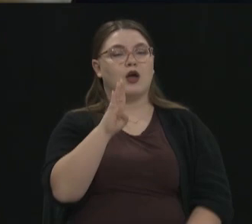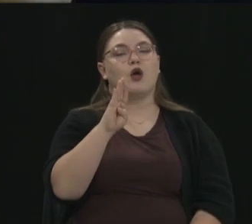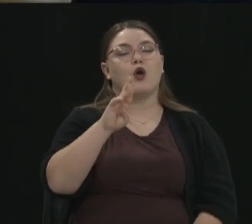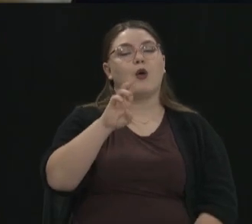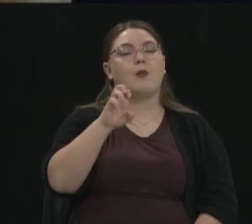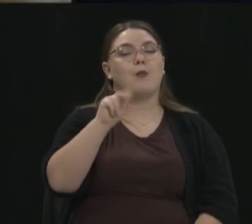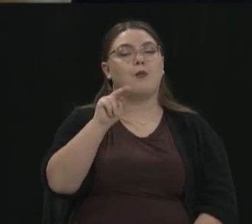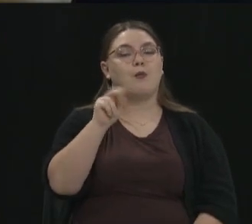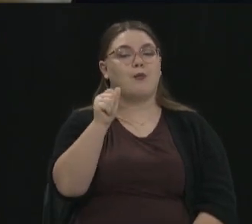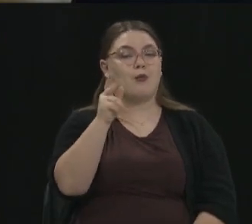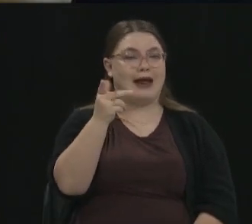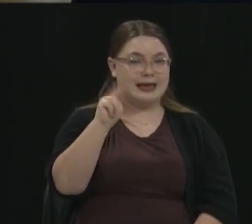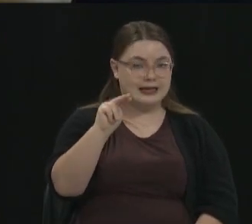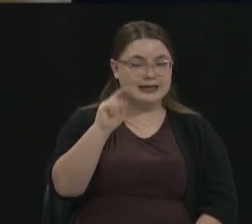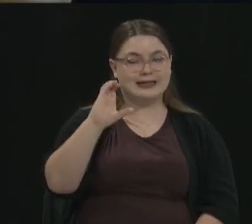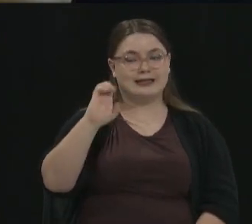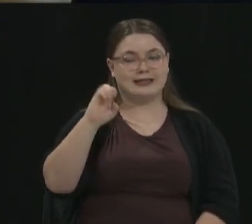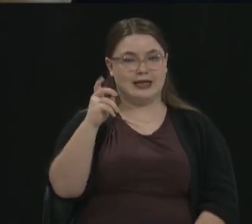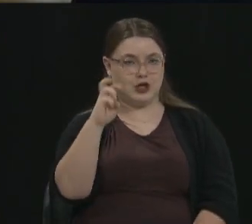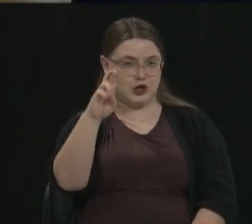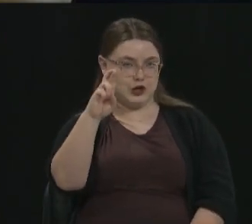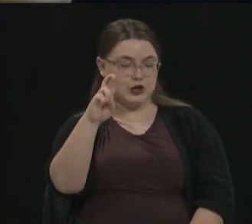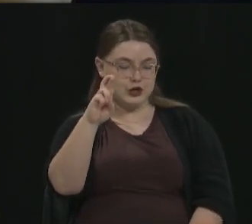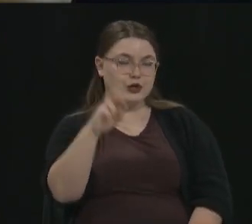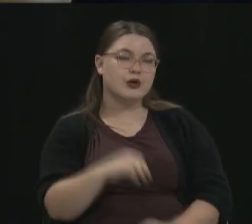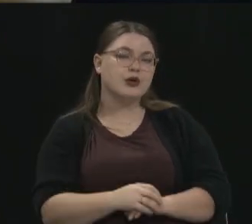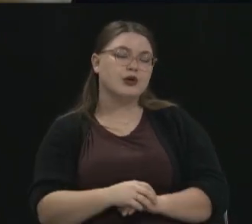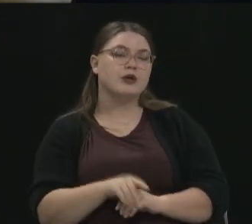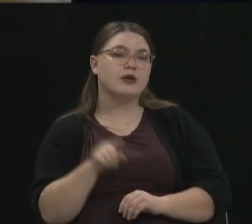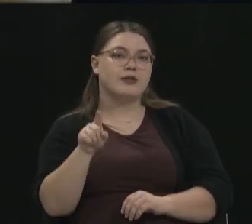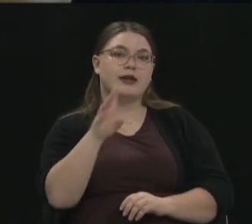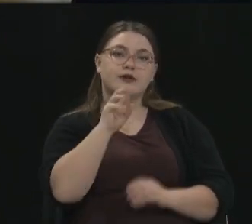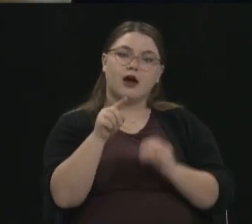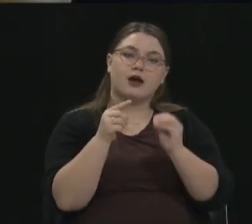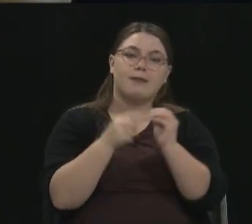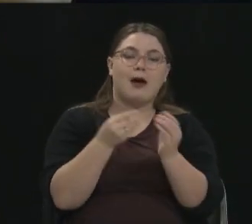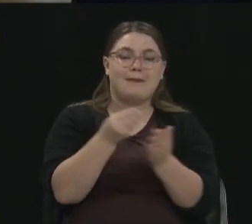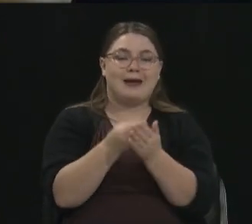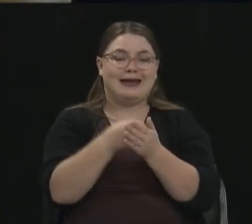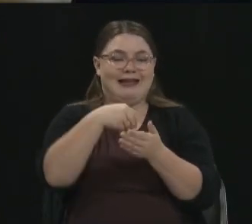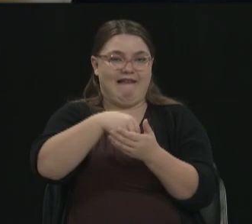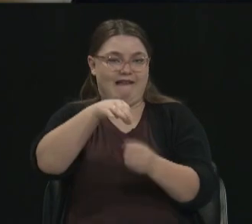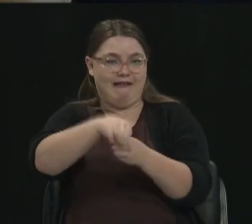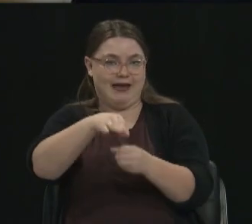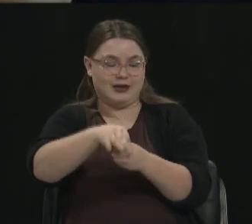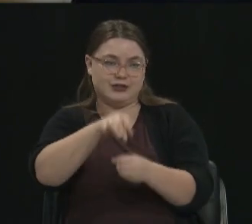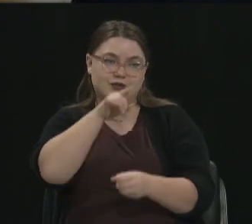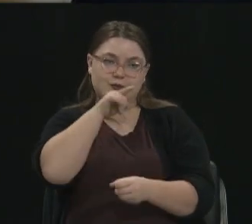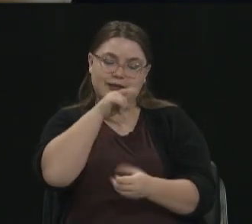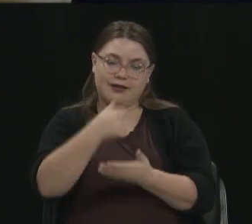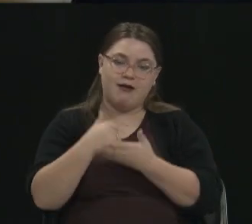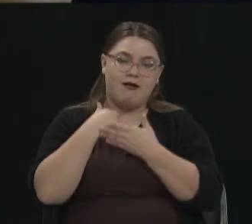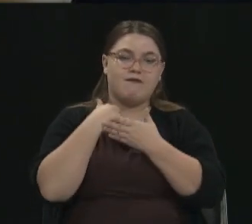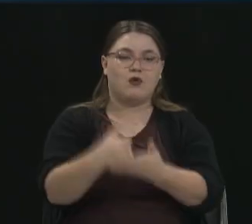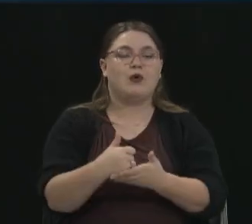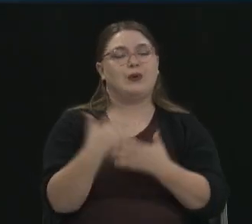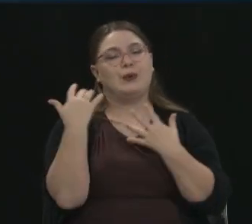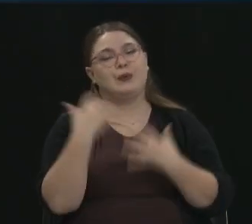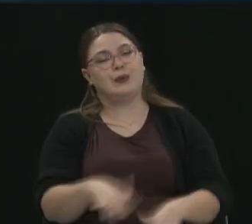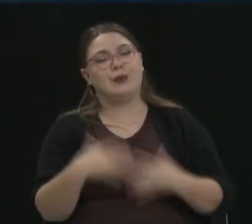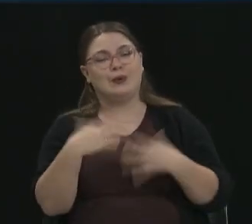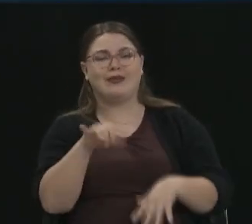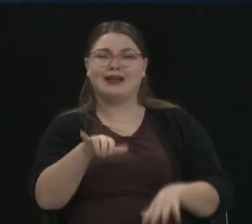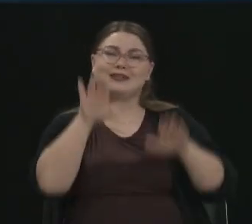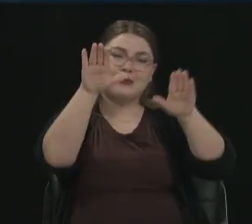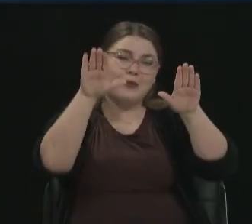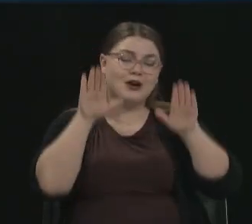lot too. And they do lots of other issues, but money in elections is one of their issues. That's great. Well, any last thoughts before